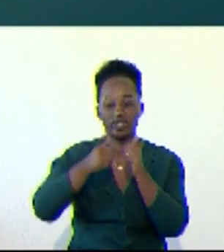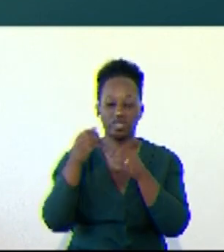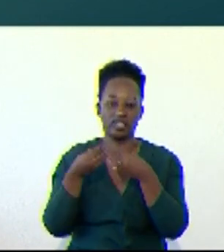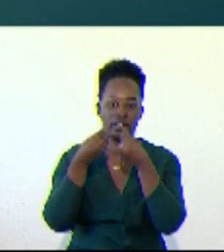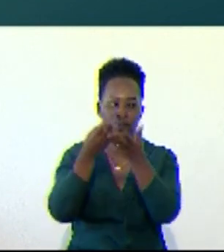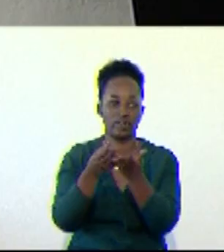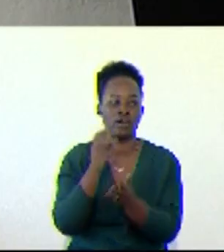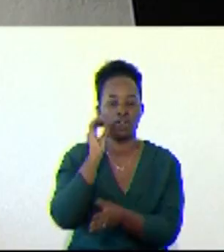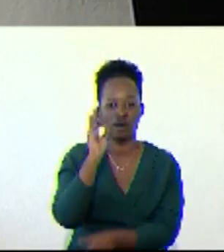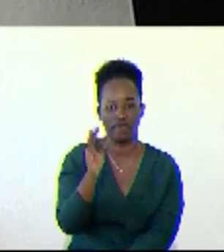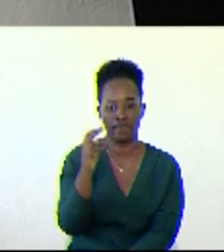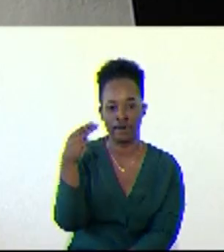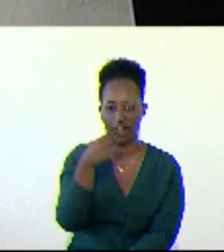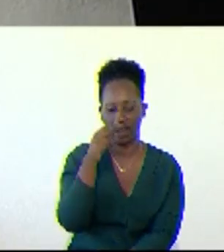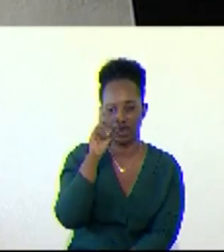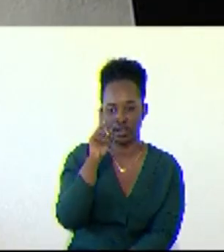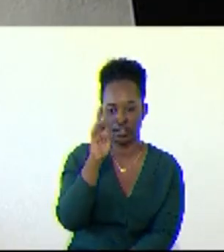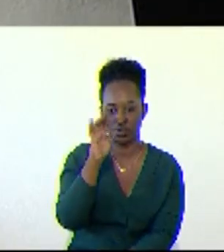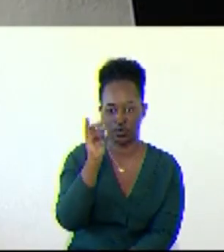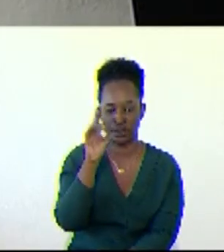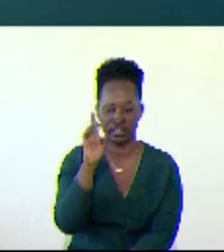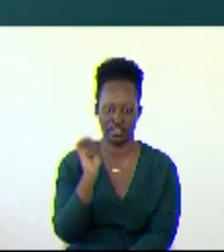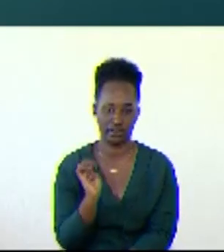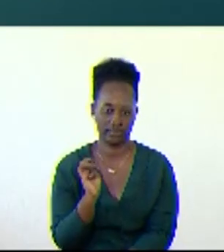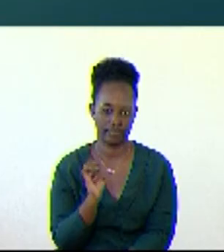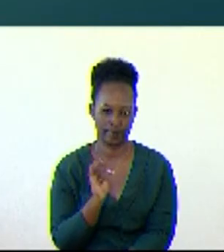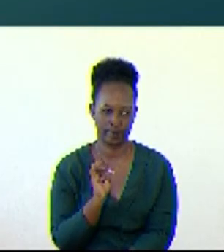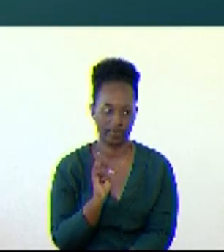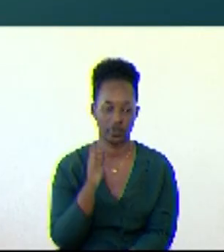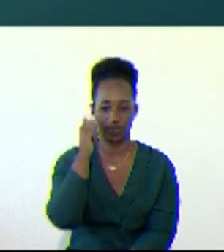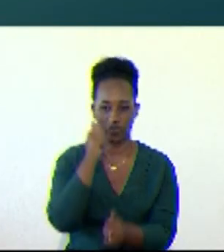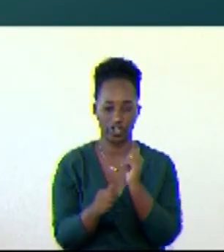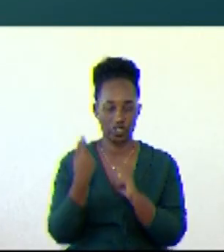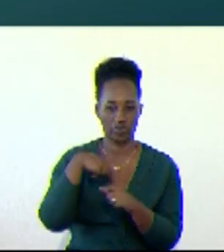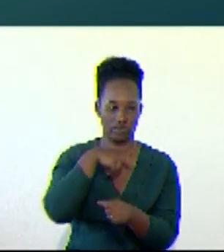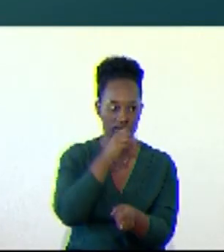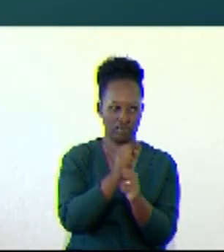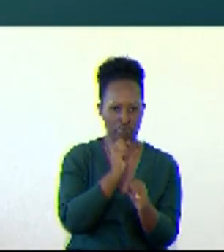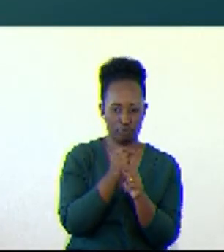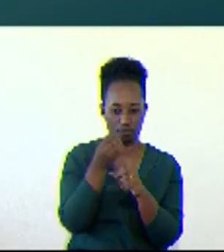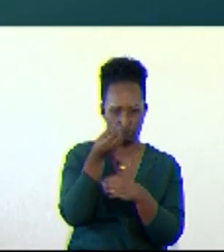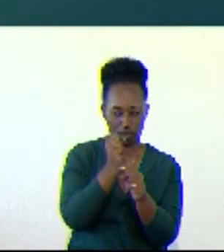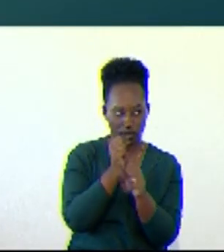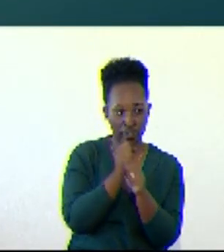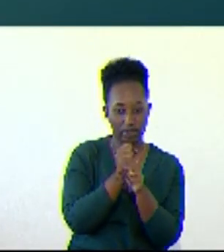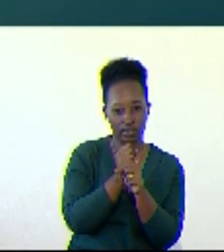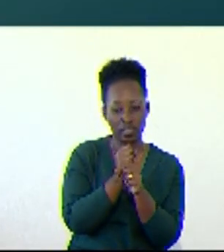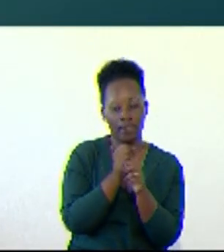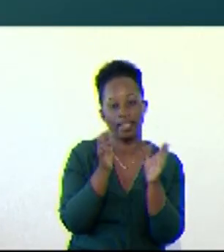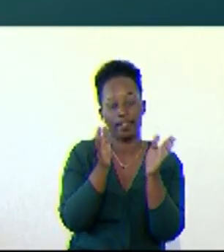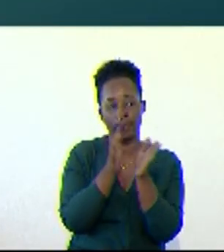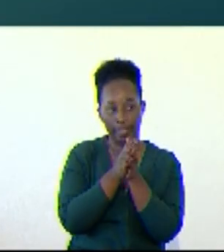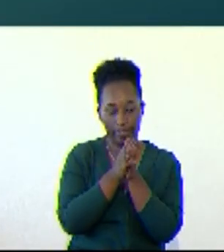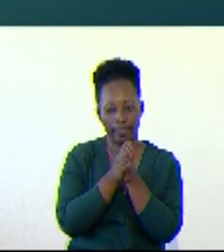hydrazine. Hydroxyamine, which when reacted will produce an oxime. Phenohydrazine,